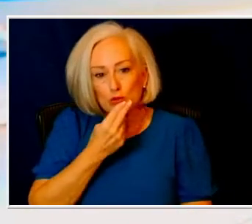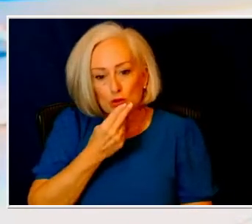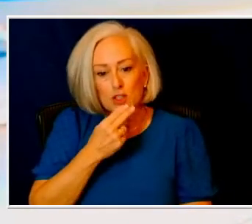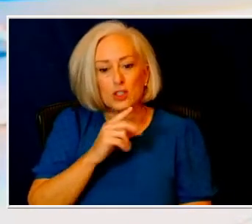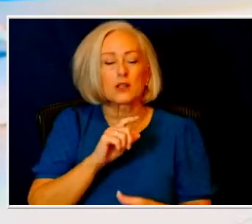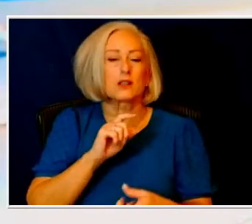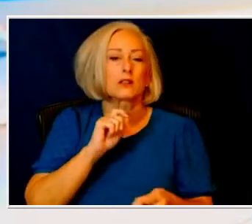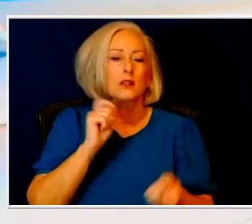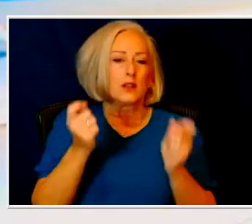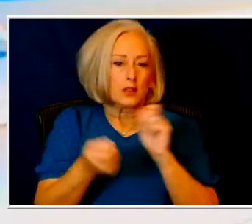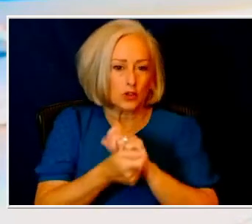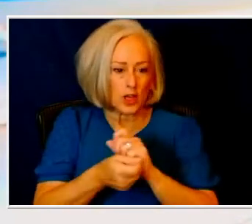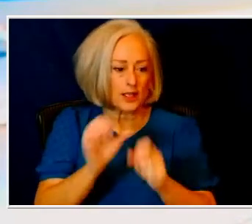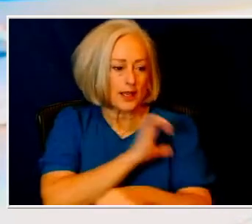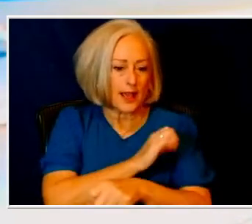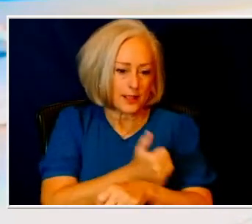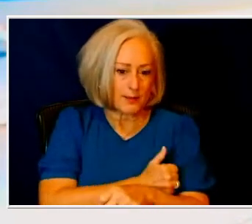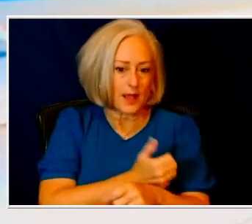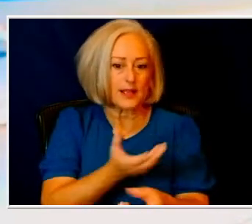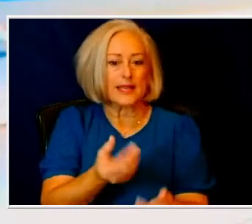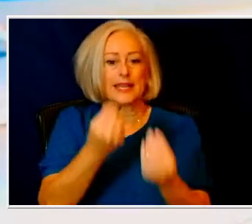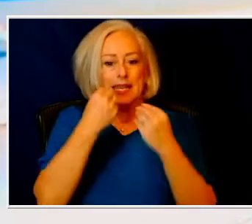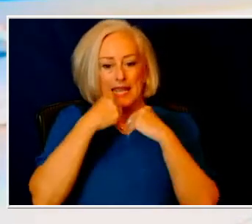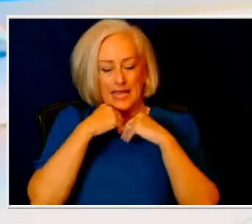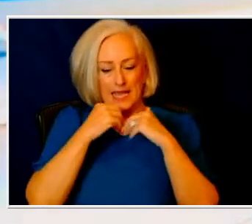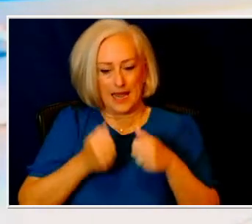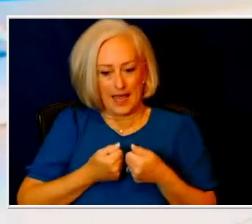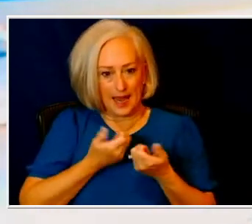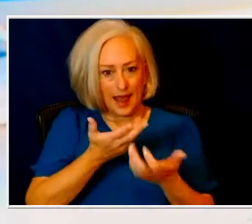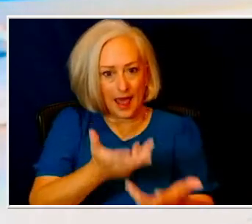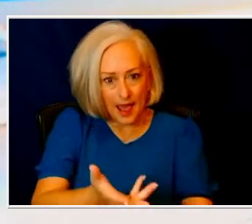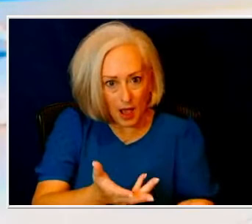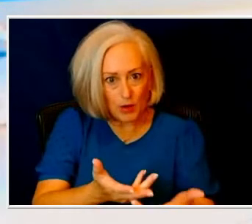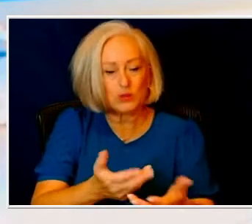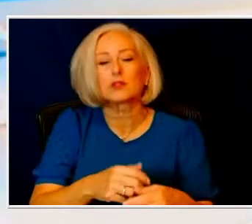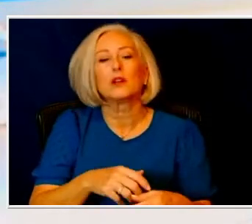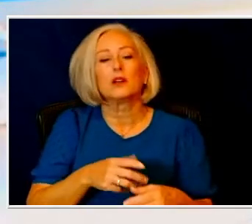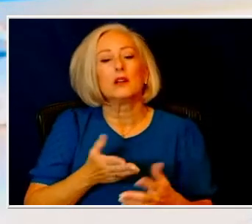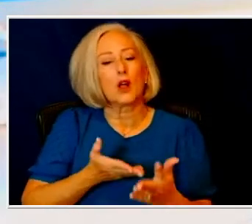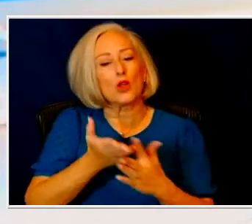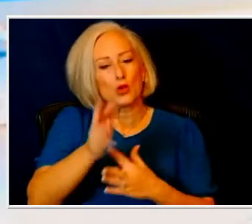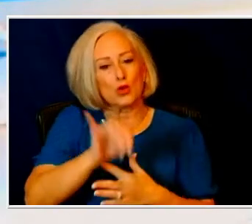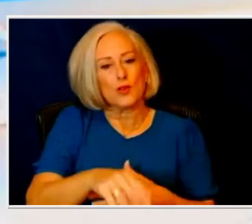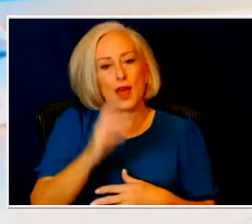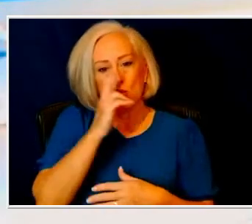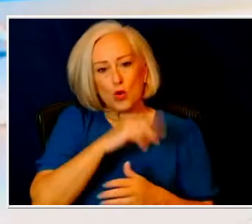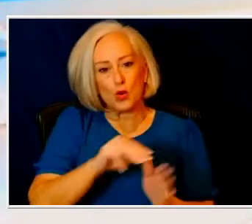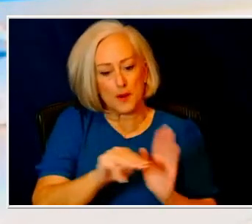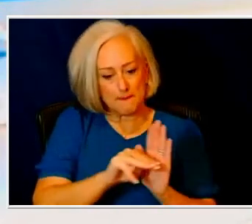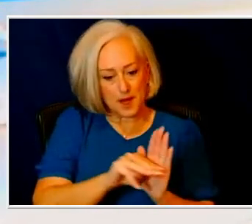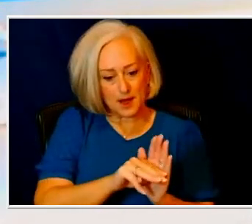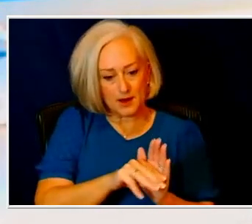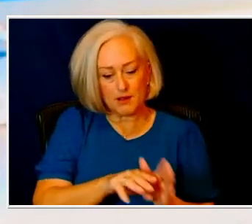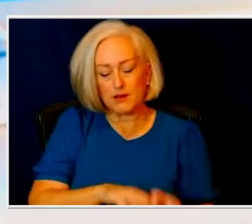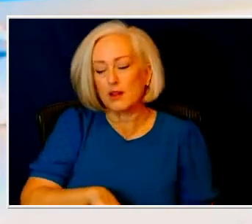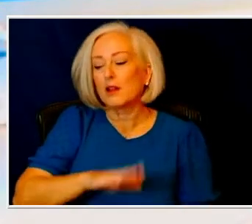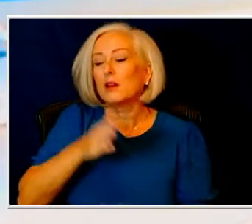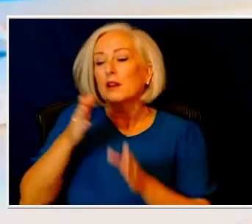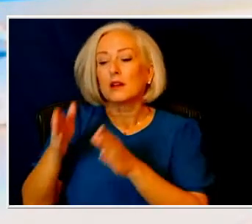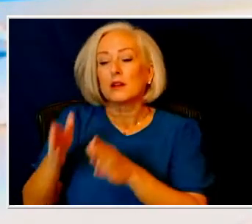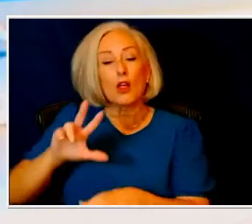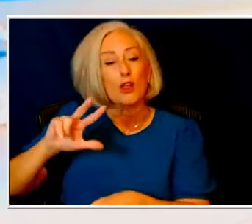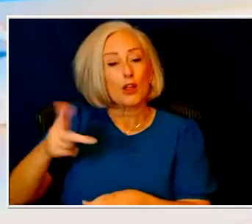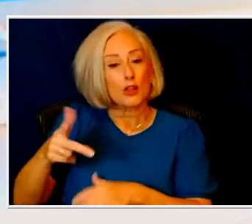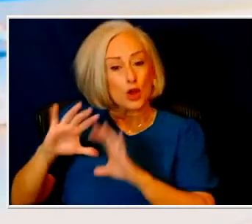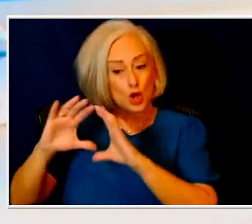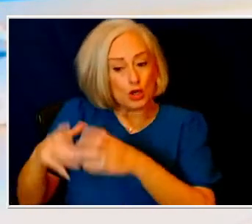measure energy expenditure and energy intake in those rodent models. And then the third core is really